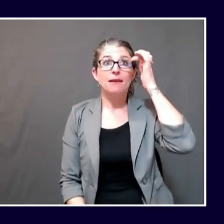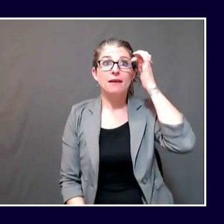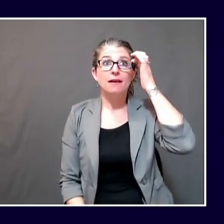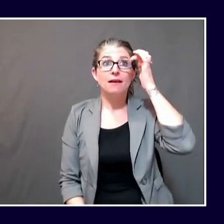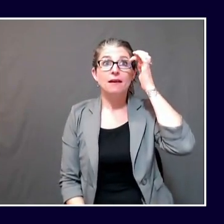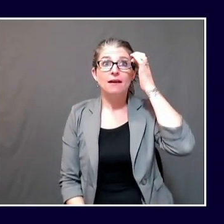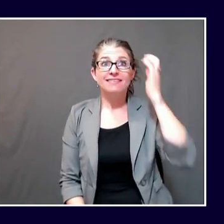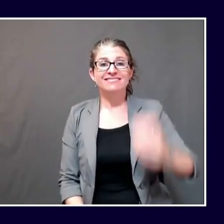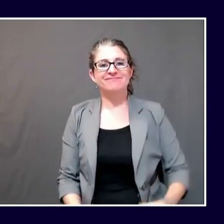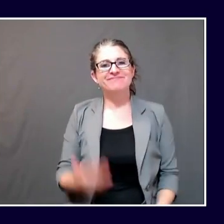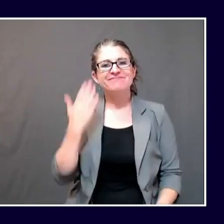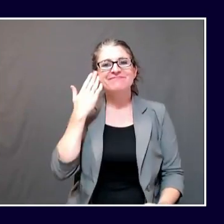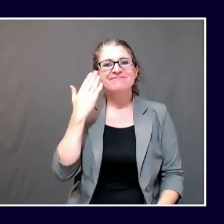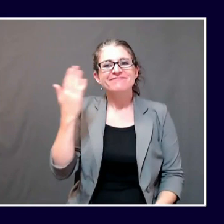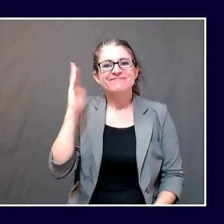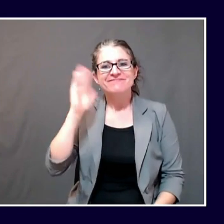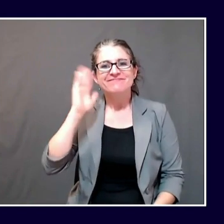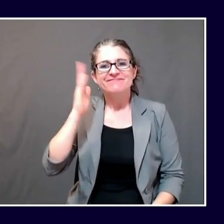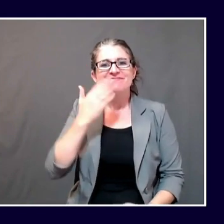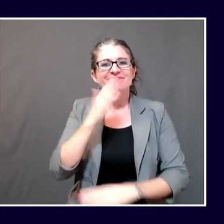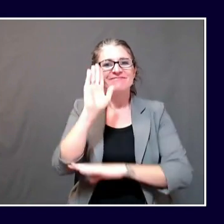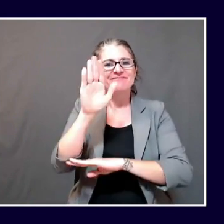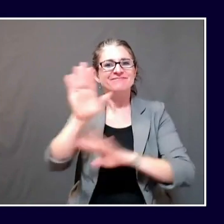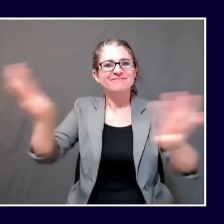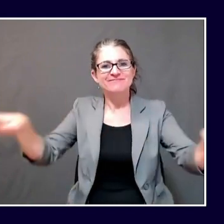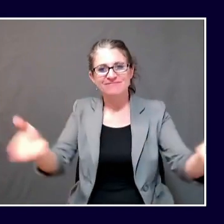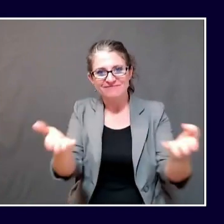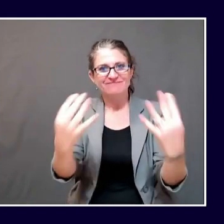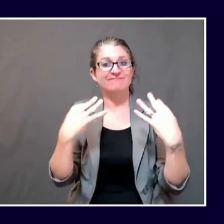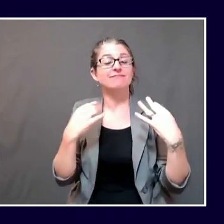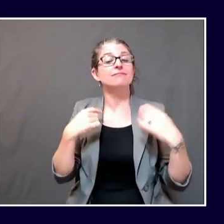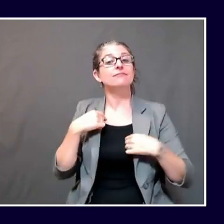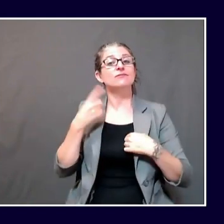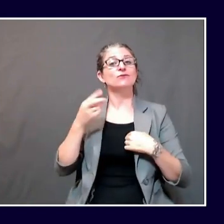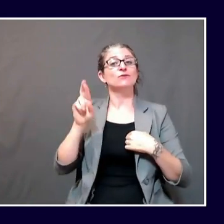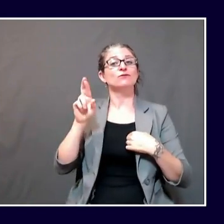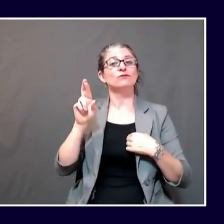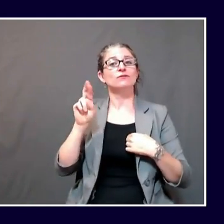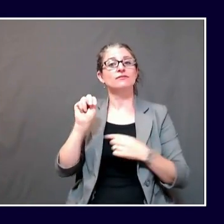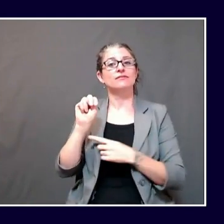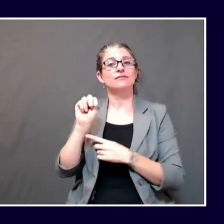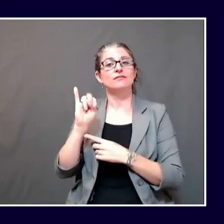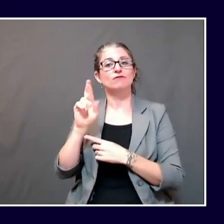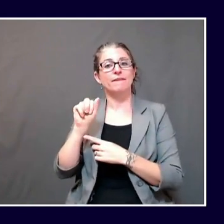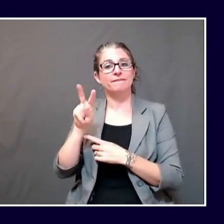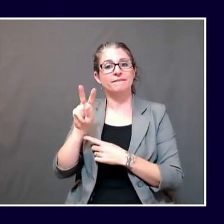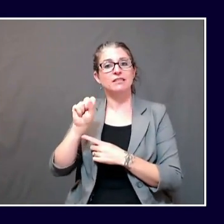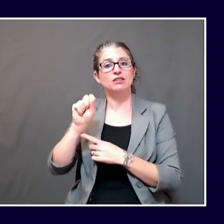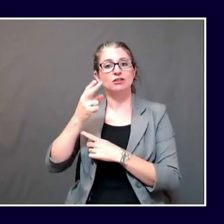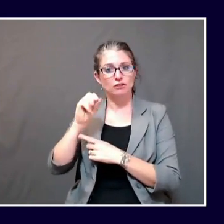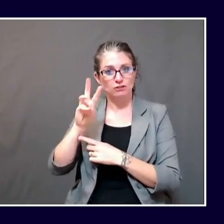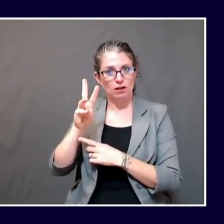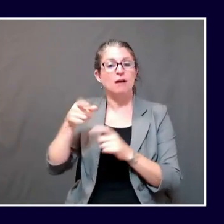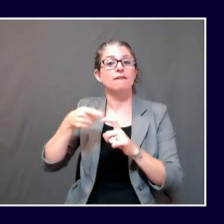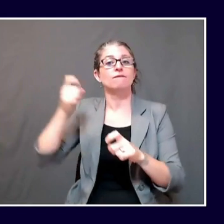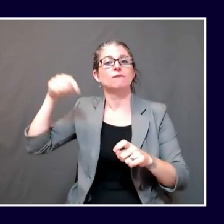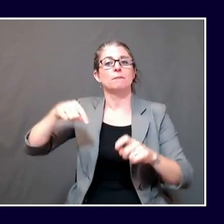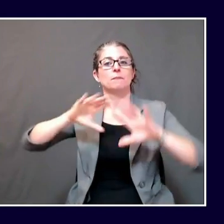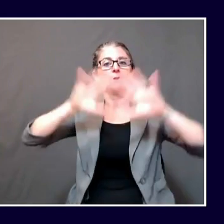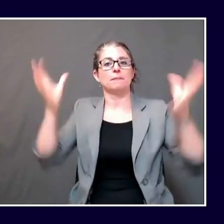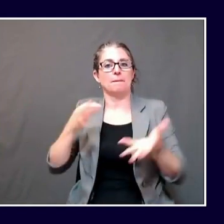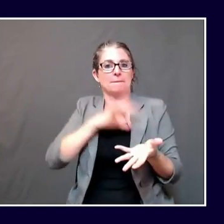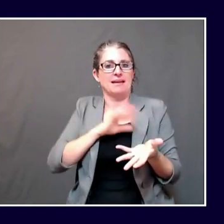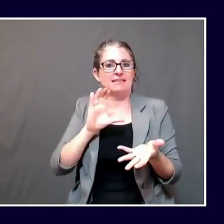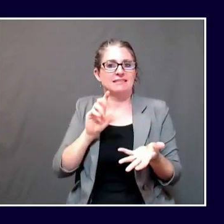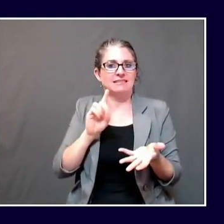Good afternoon, everyone. My name is Nirav Shah. I'm the Director of Maine's Center for Disease Control and Prevention. I'm